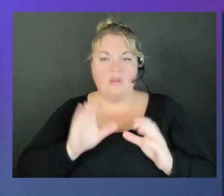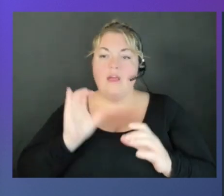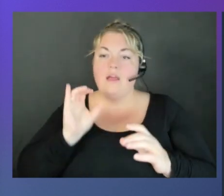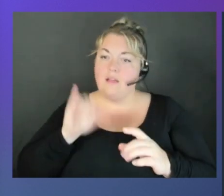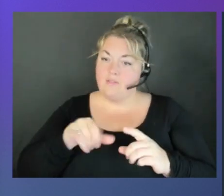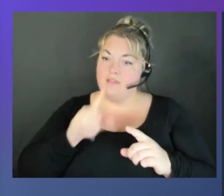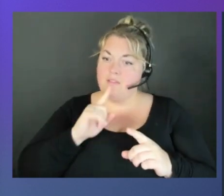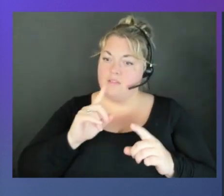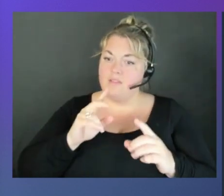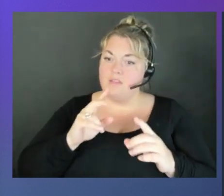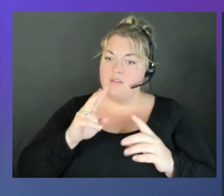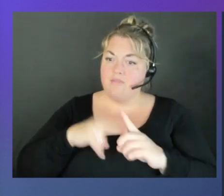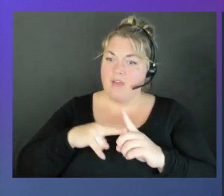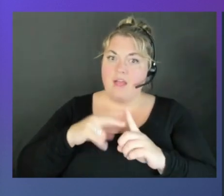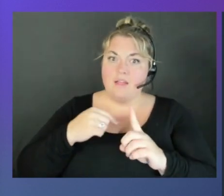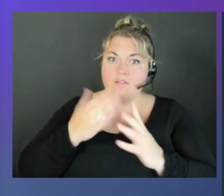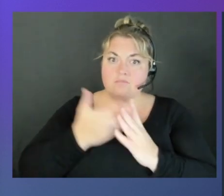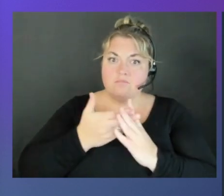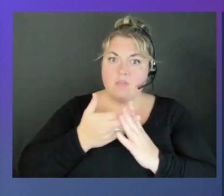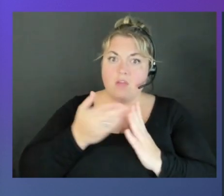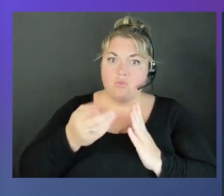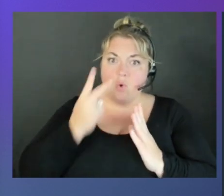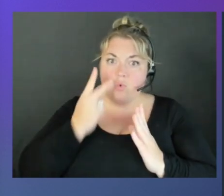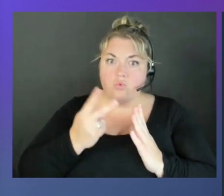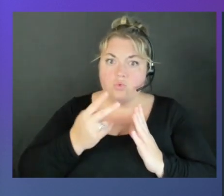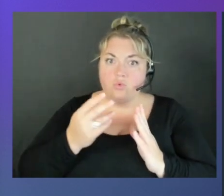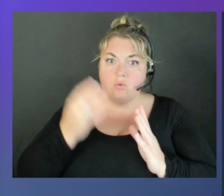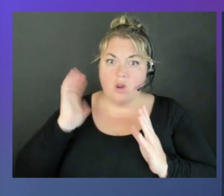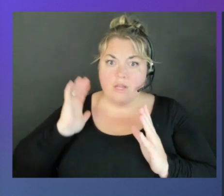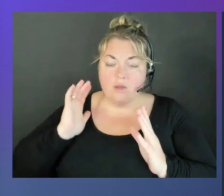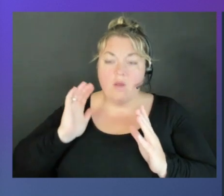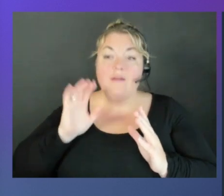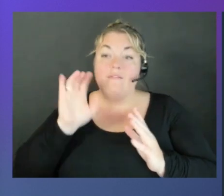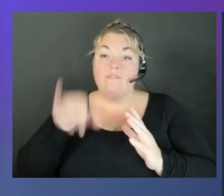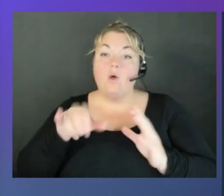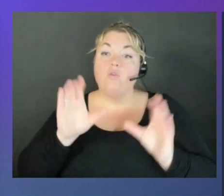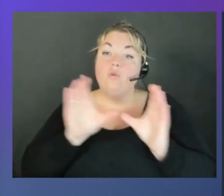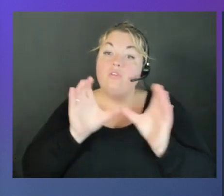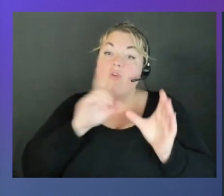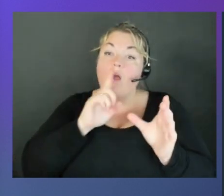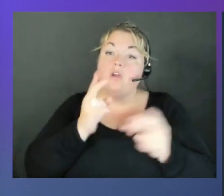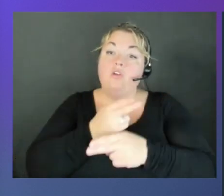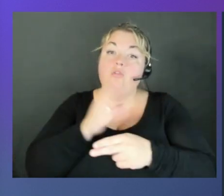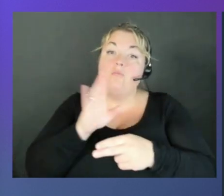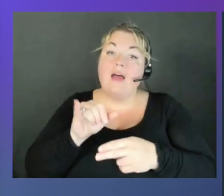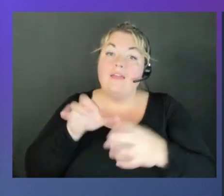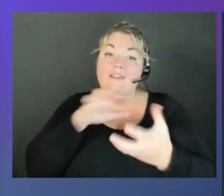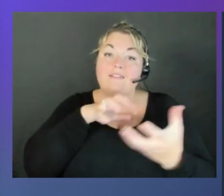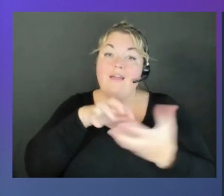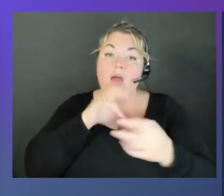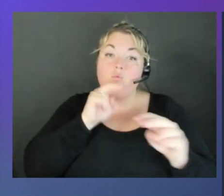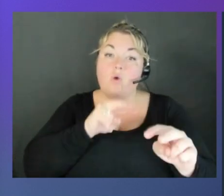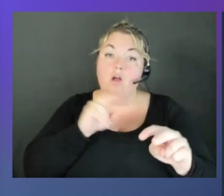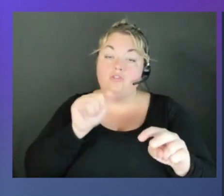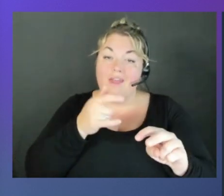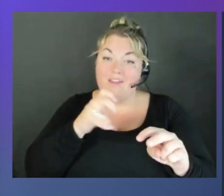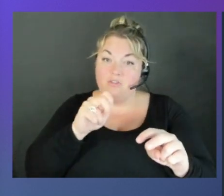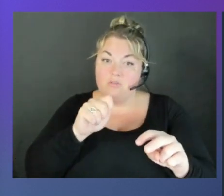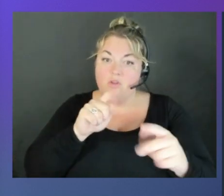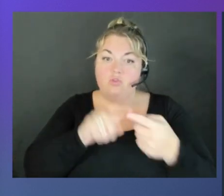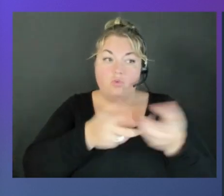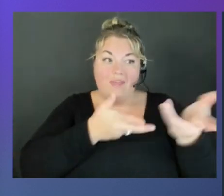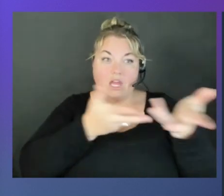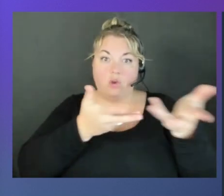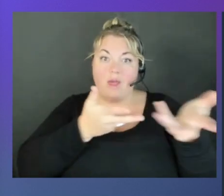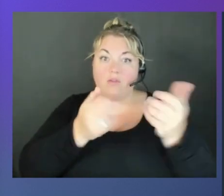showed a minute ago. Yeah. Those credentials are actually being used by the CloudWatch agent to interact with CloudWatch and